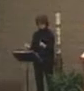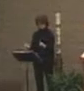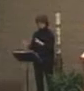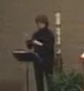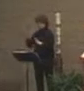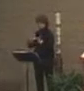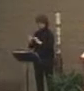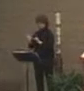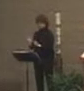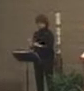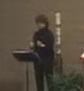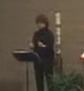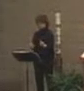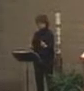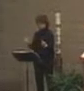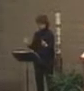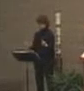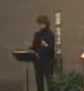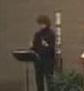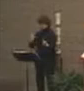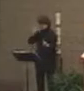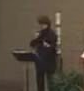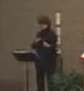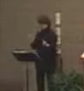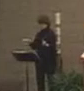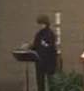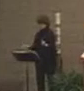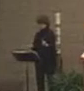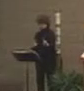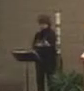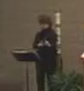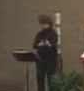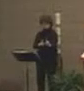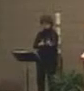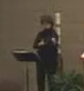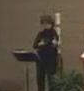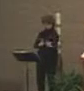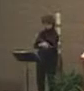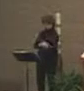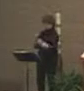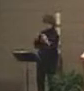can sense their presence, turns around, and asks what they want.